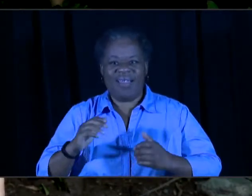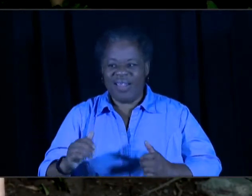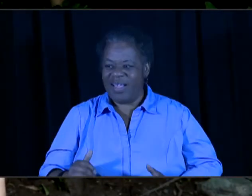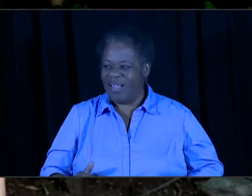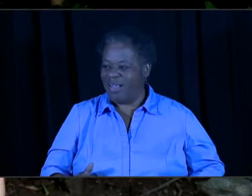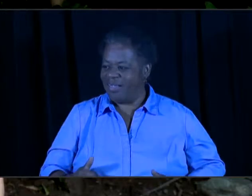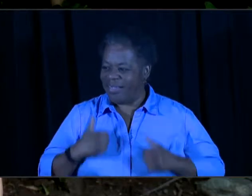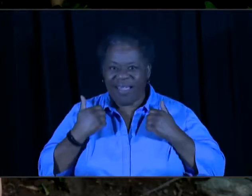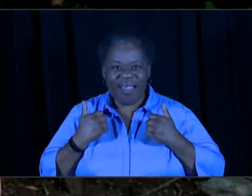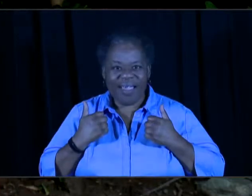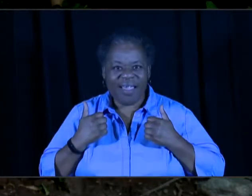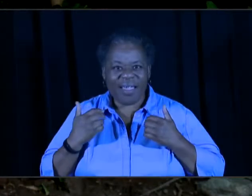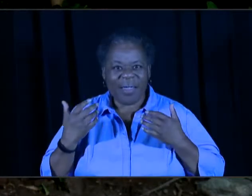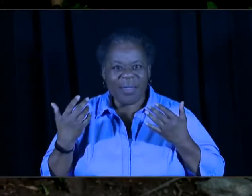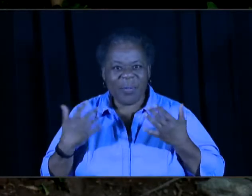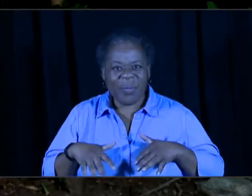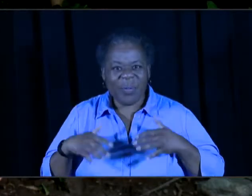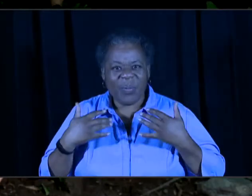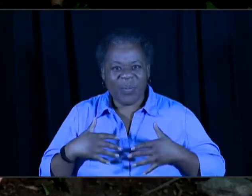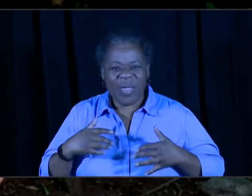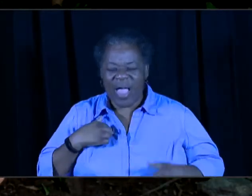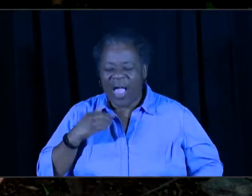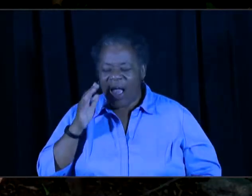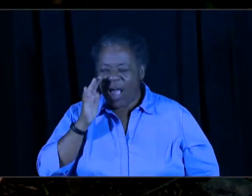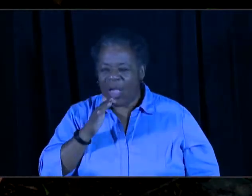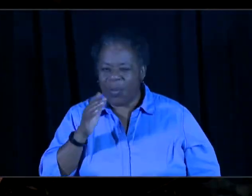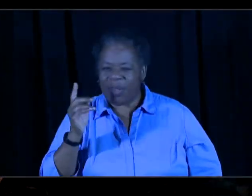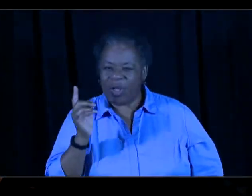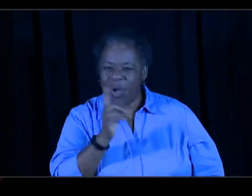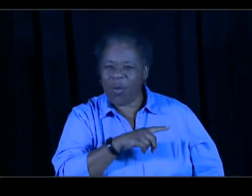whispered. "I will go."